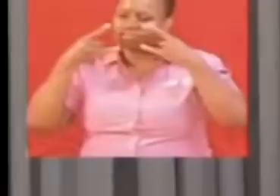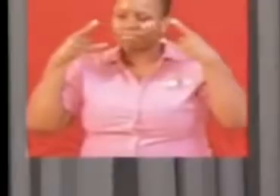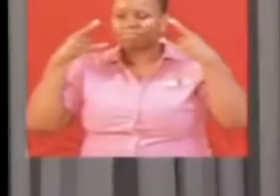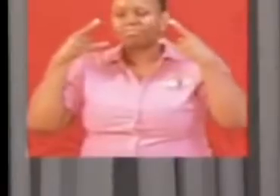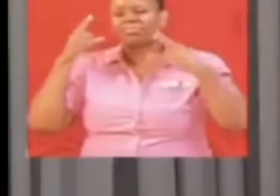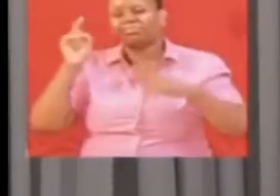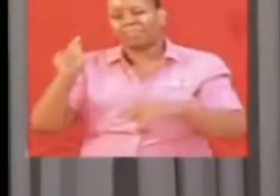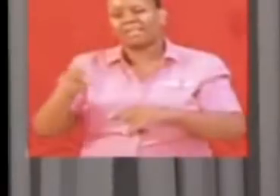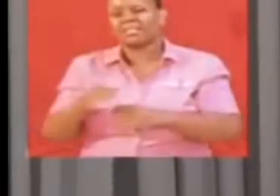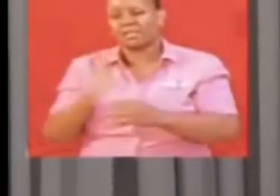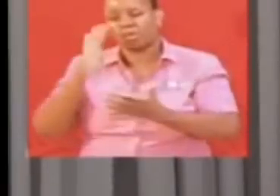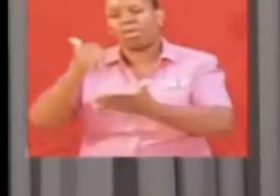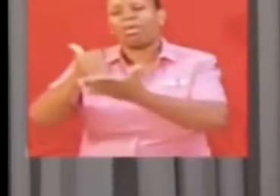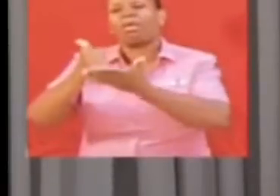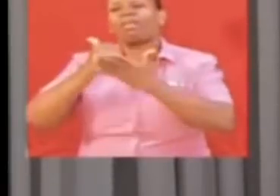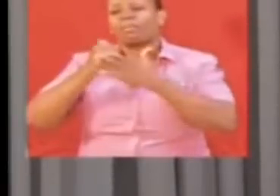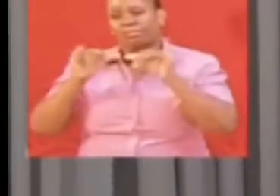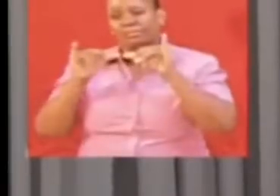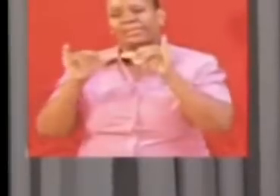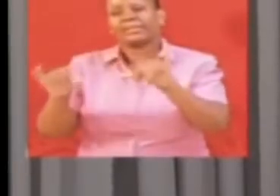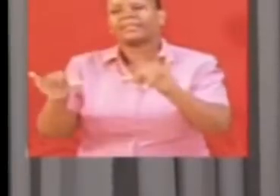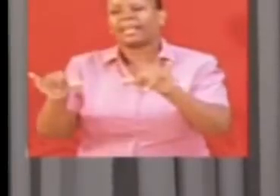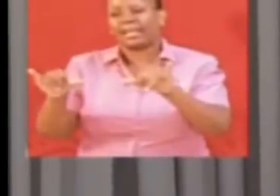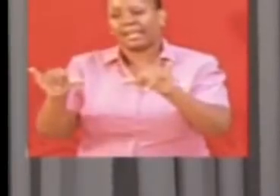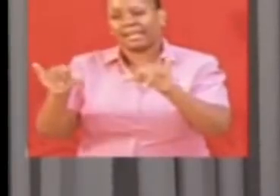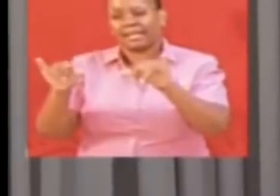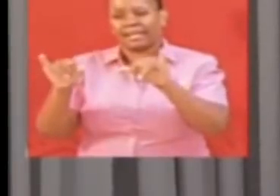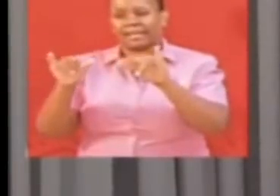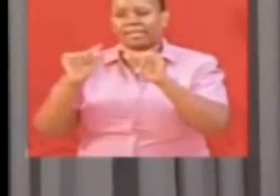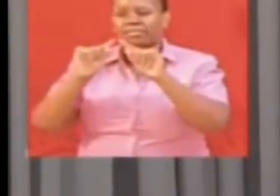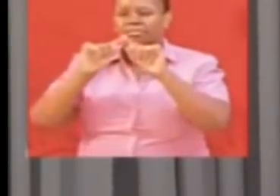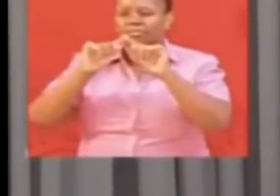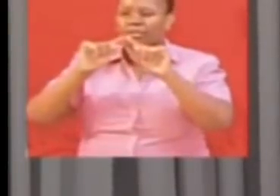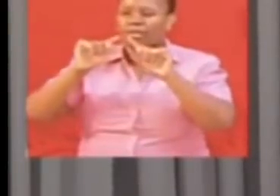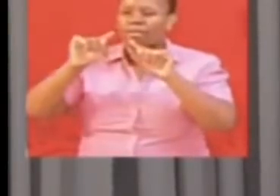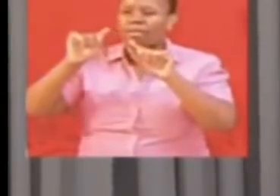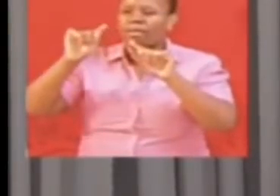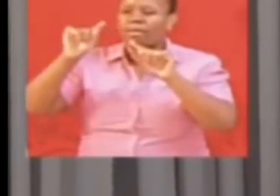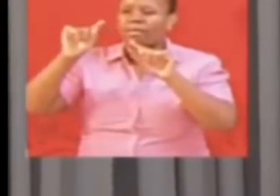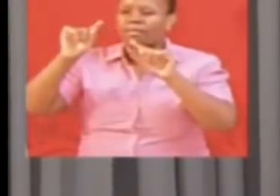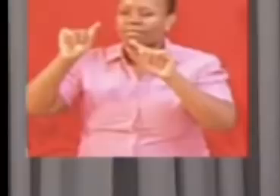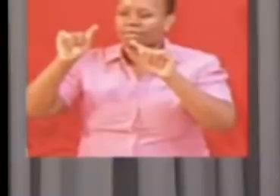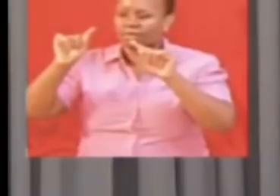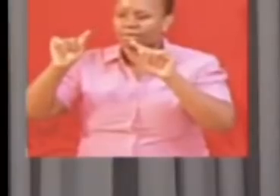very much, Dr. Trotman. And we go to Newsday, please.